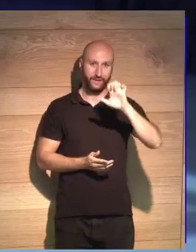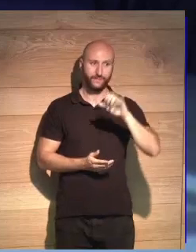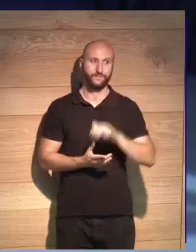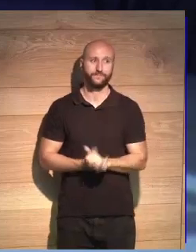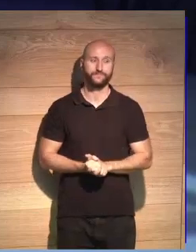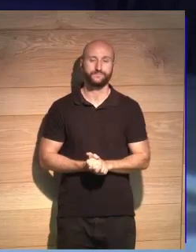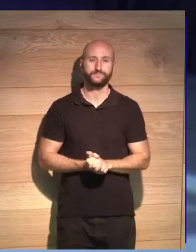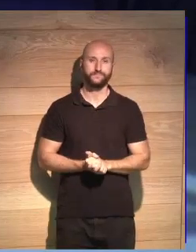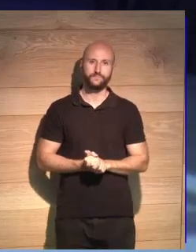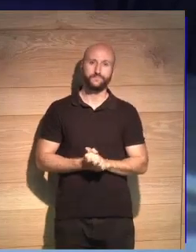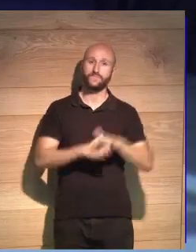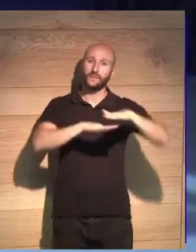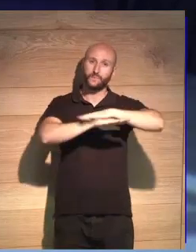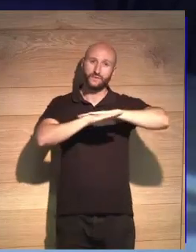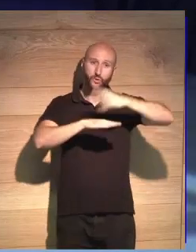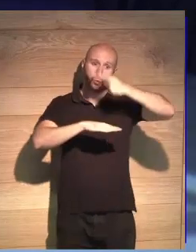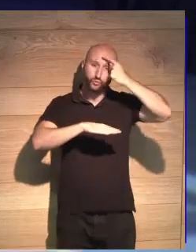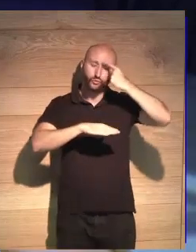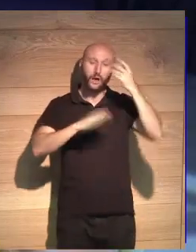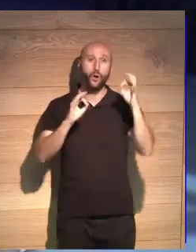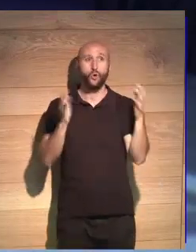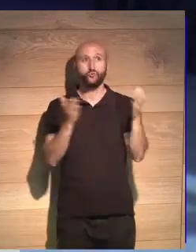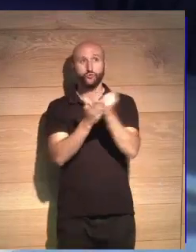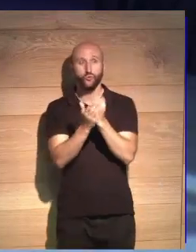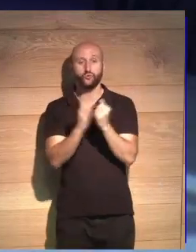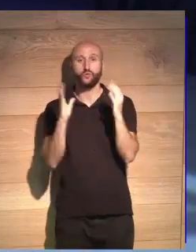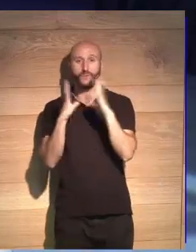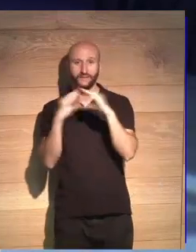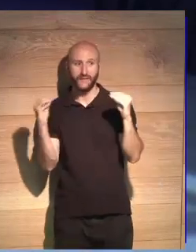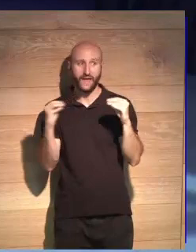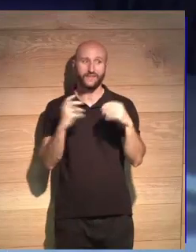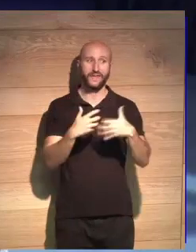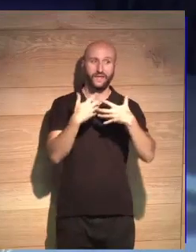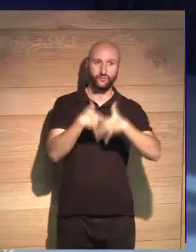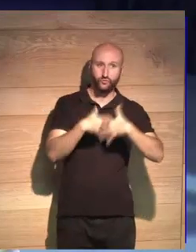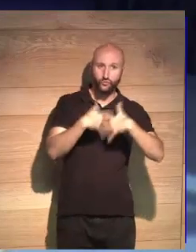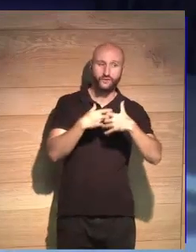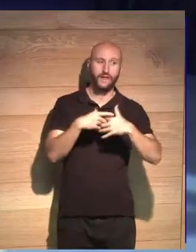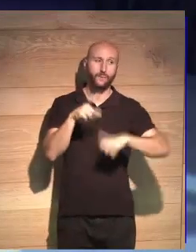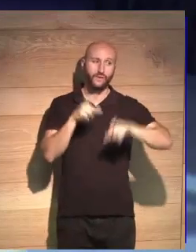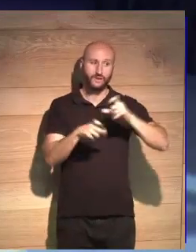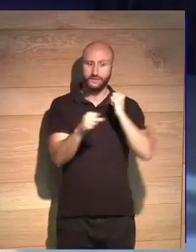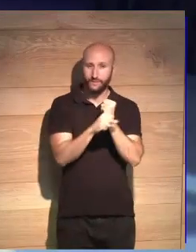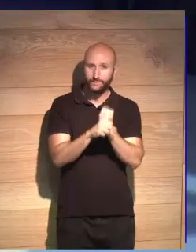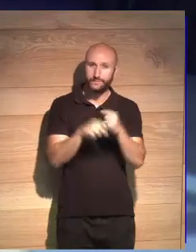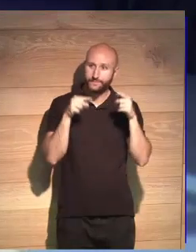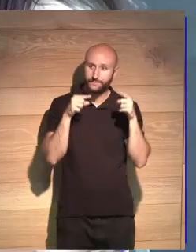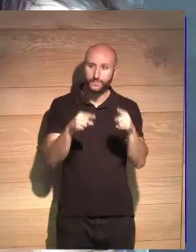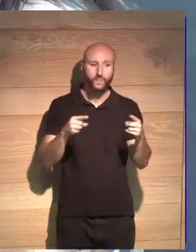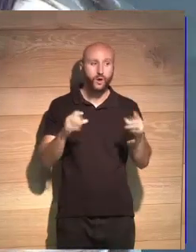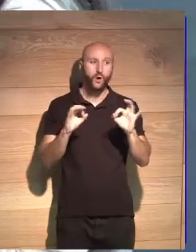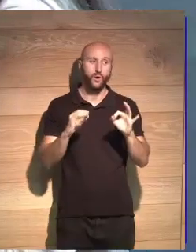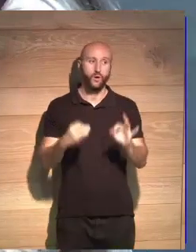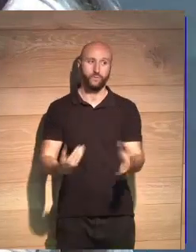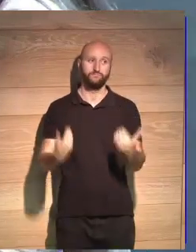also other kinds of studies. There is also duty to the Ministry for Culture, the industry, the